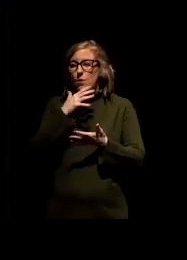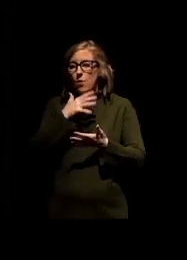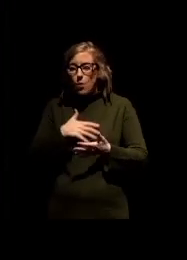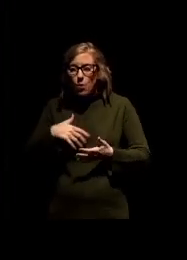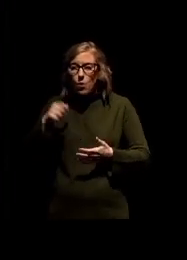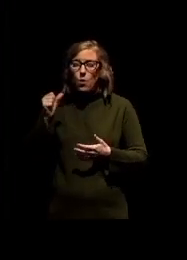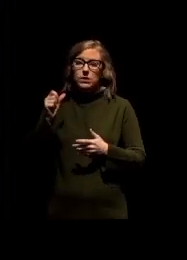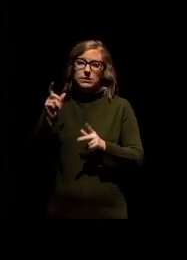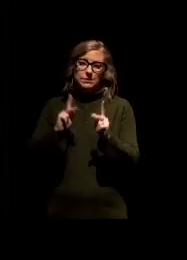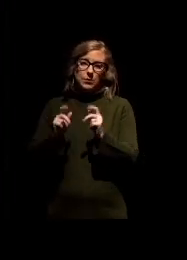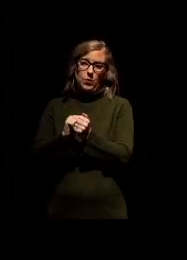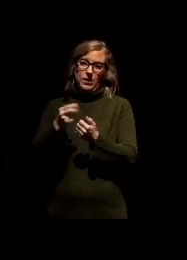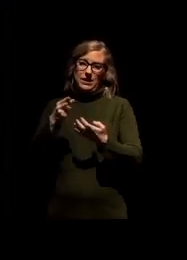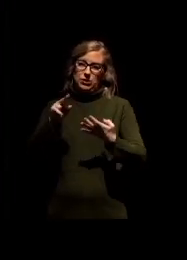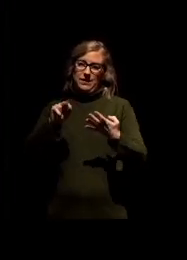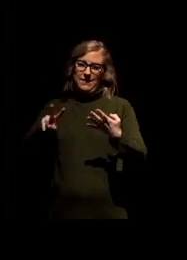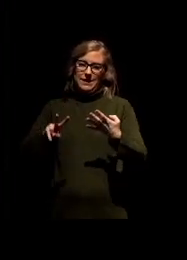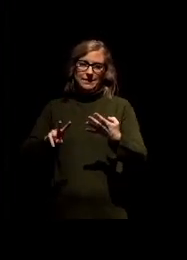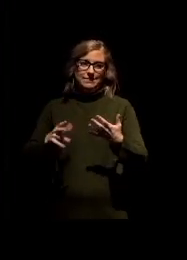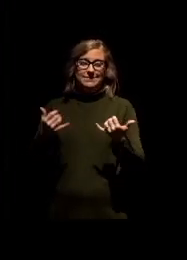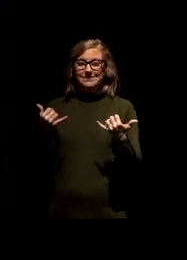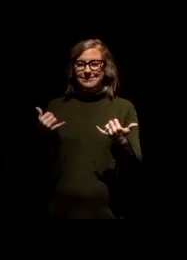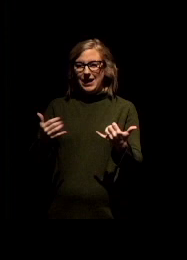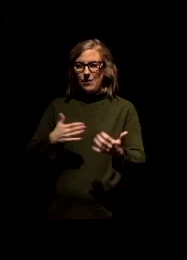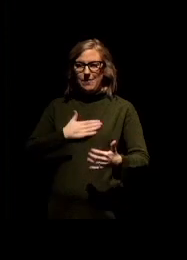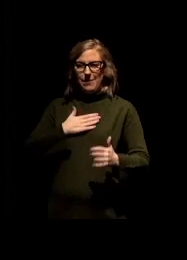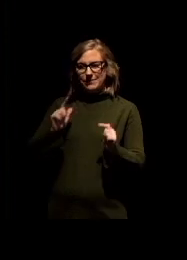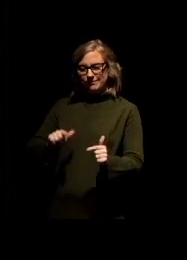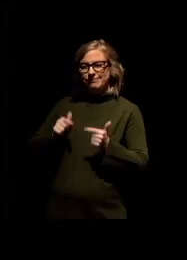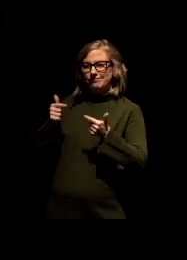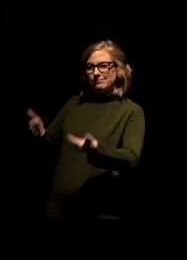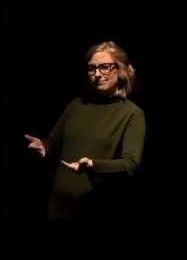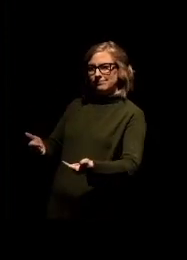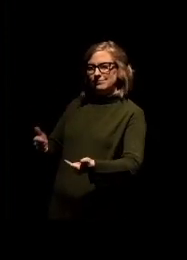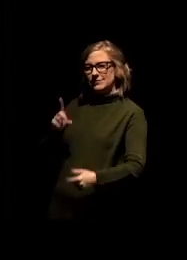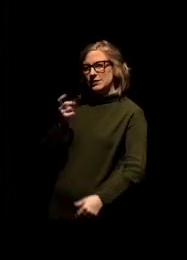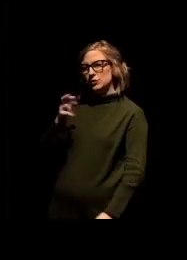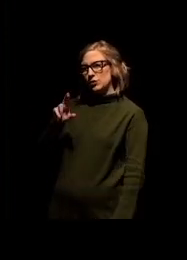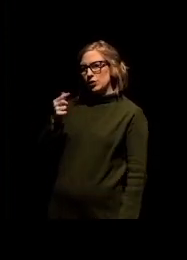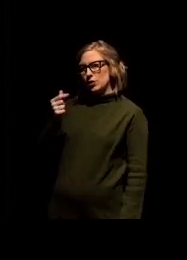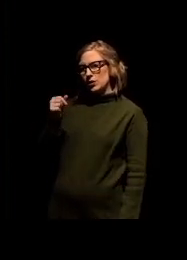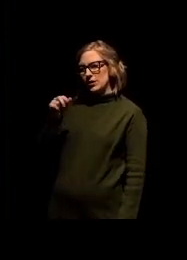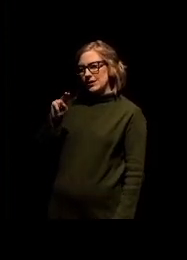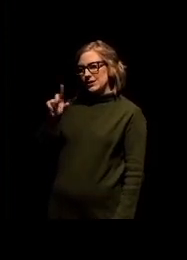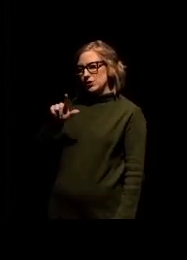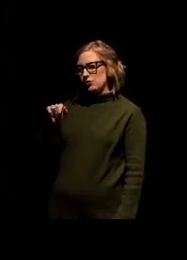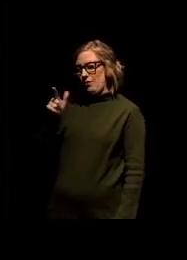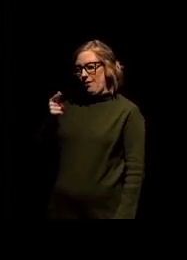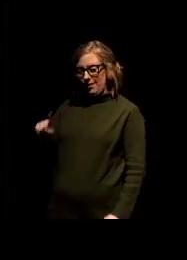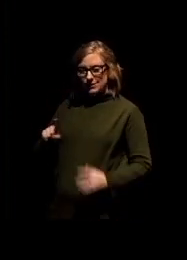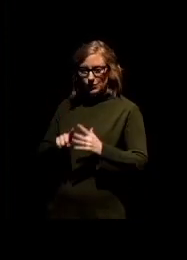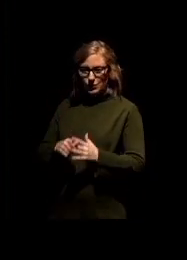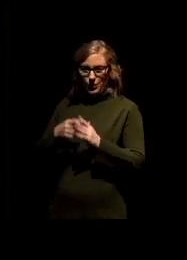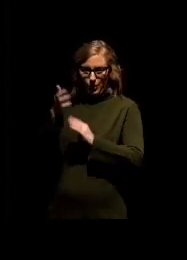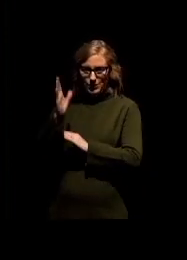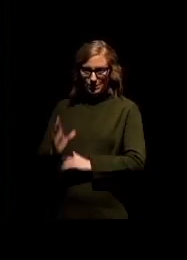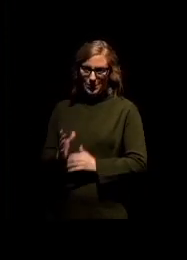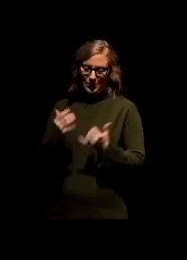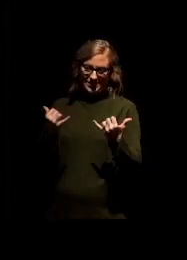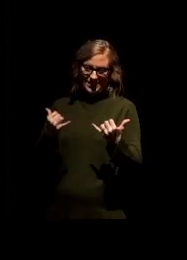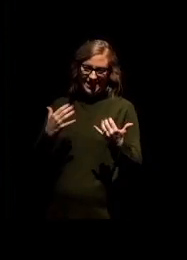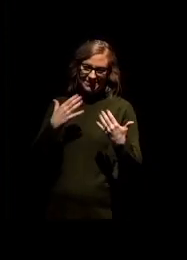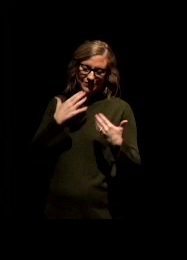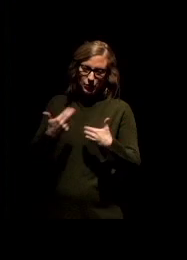HIV. It's my pleasure now to turn our morning over to Dr. Gonzalez to kick off our speakers. Please join